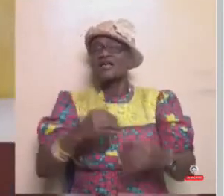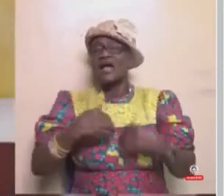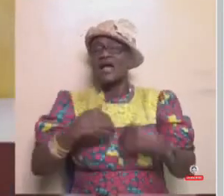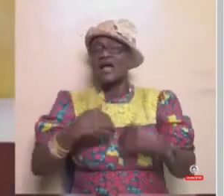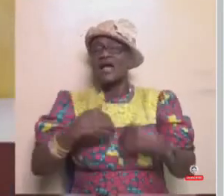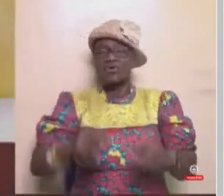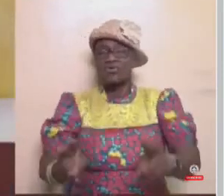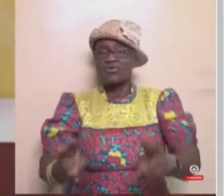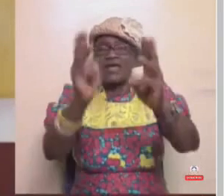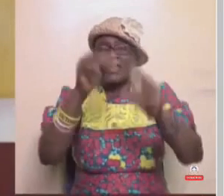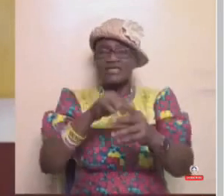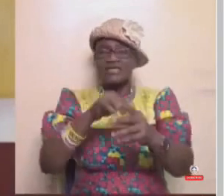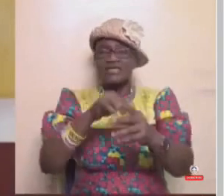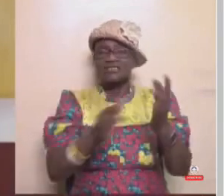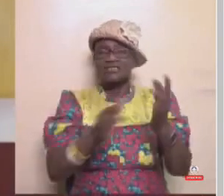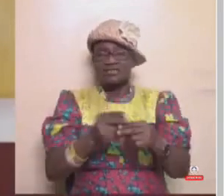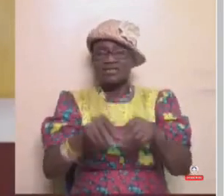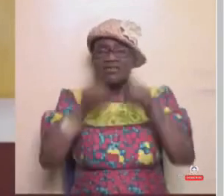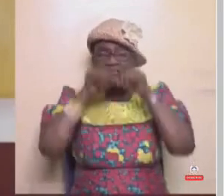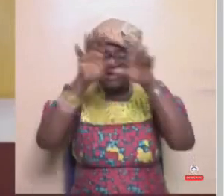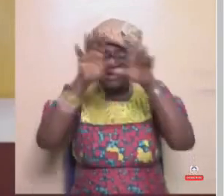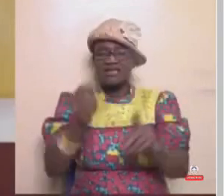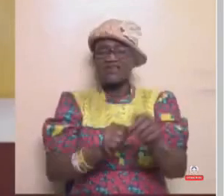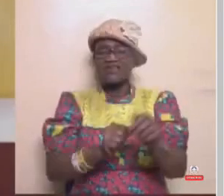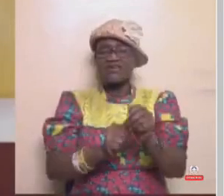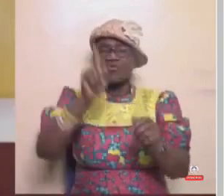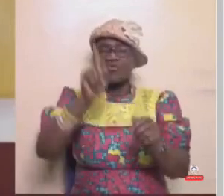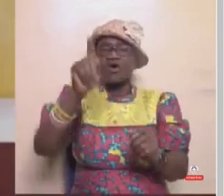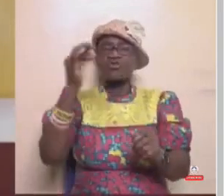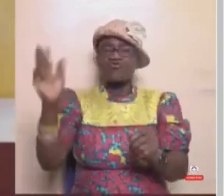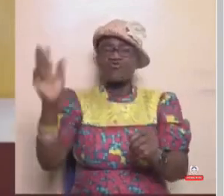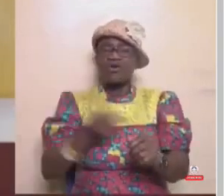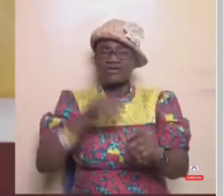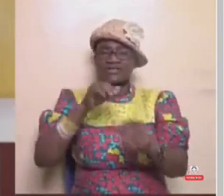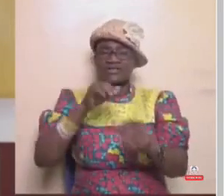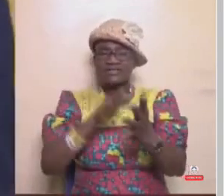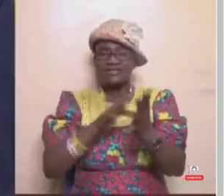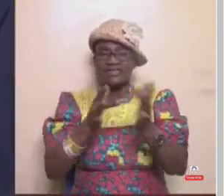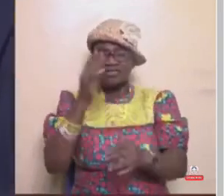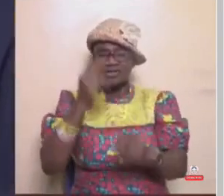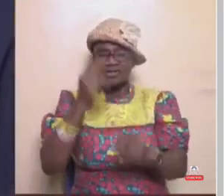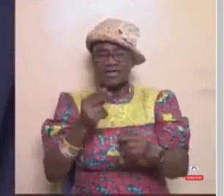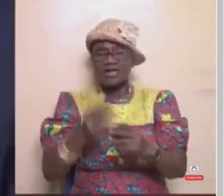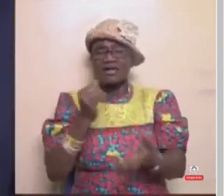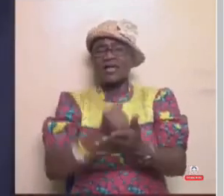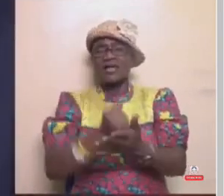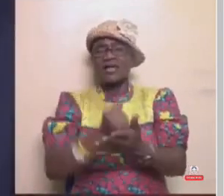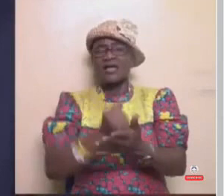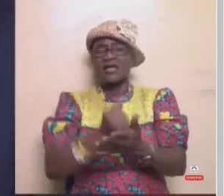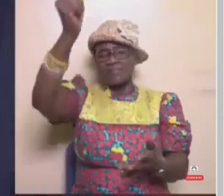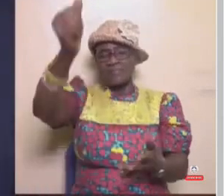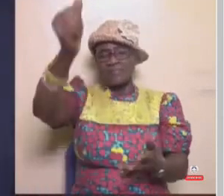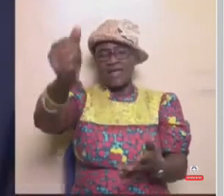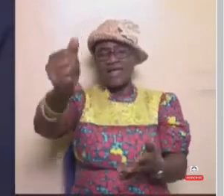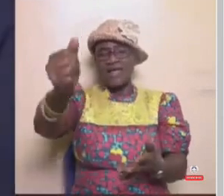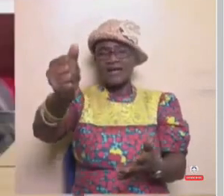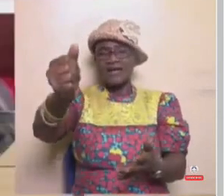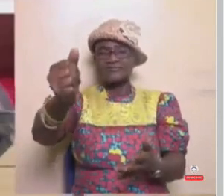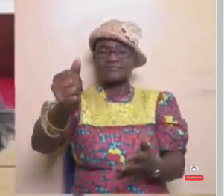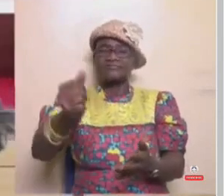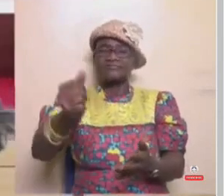every one of us in Jesus' name. Amen. In Jesus' mighty name, we are prayed. Amen.